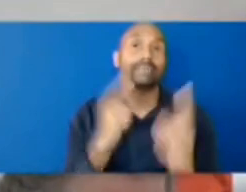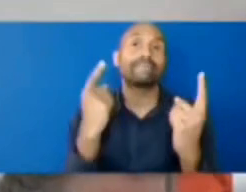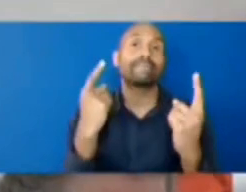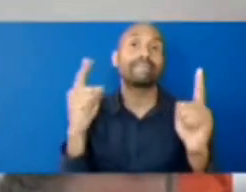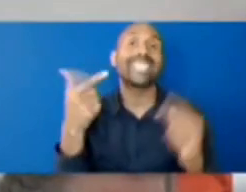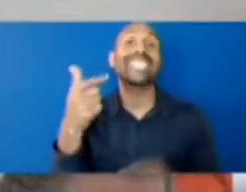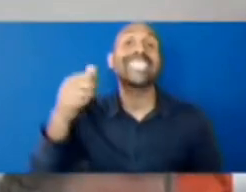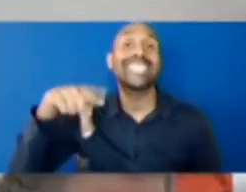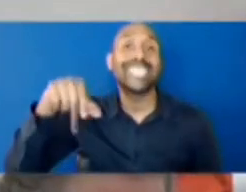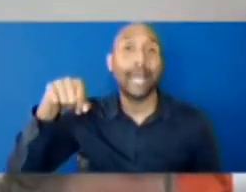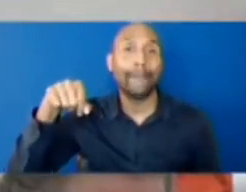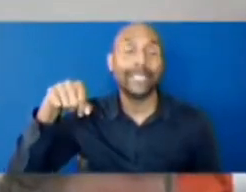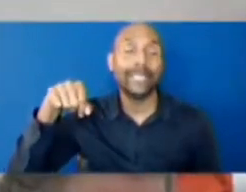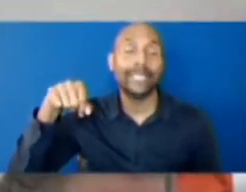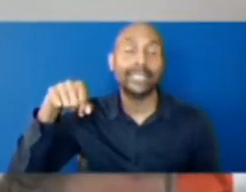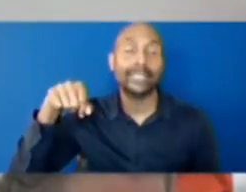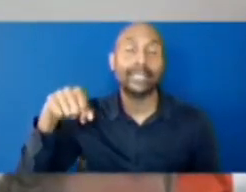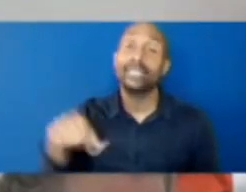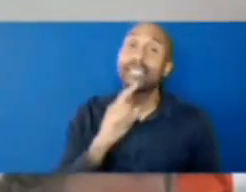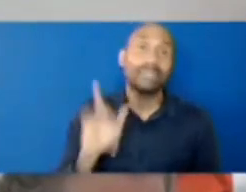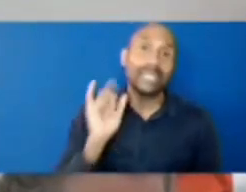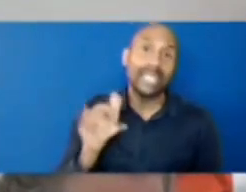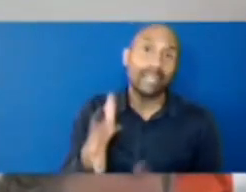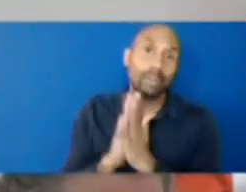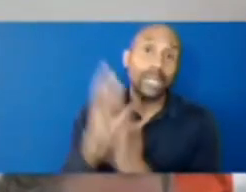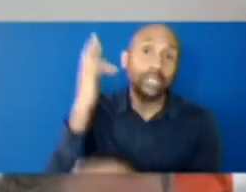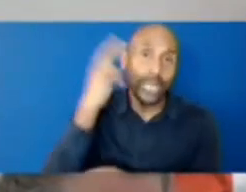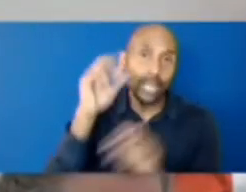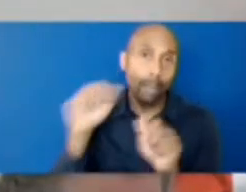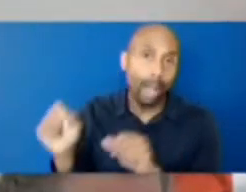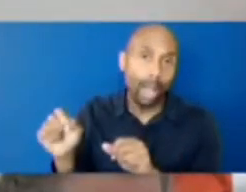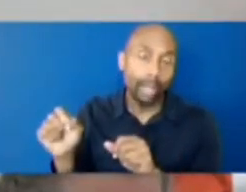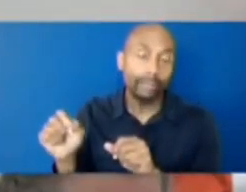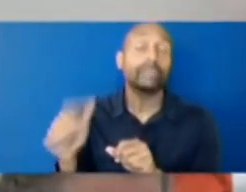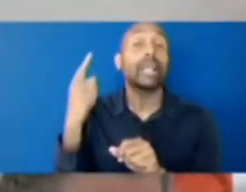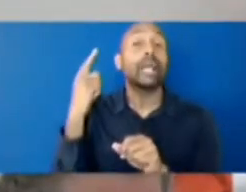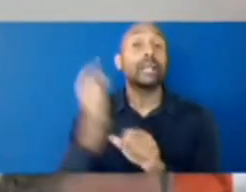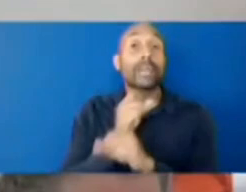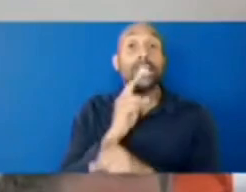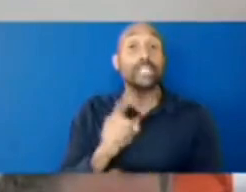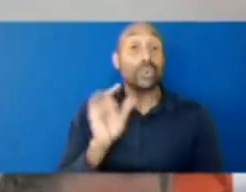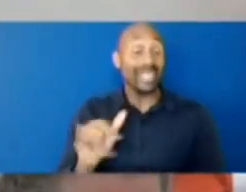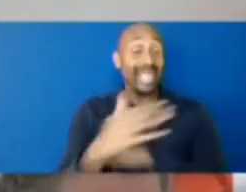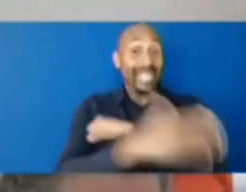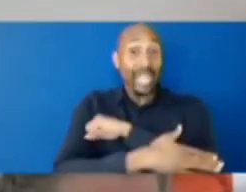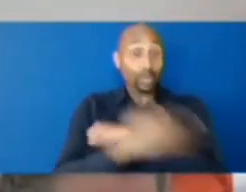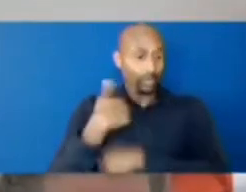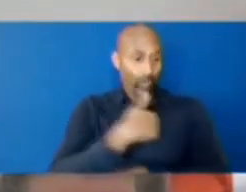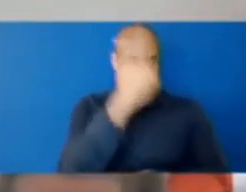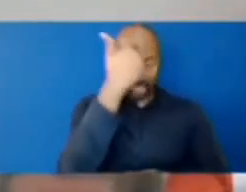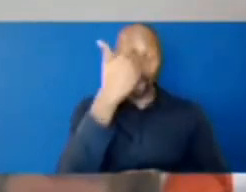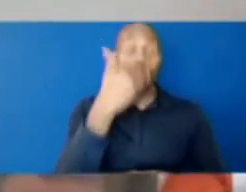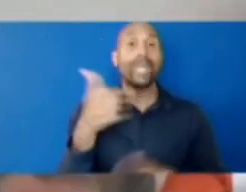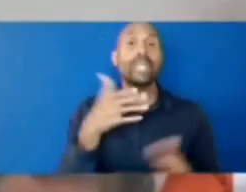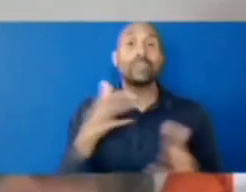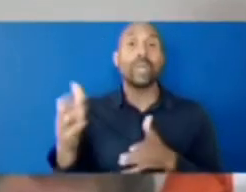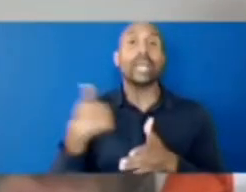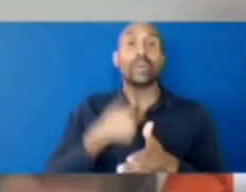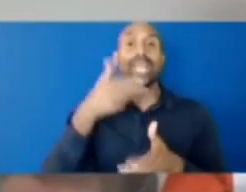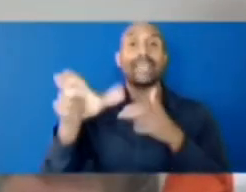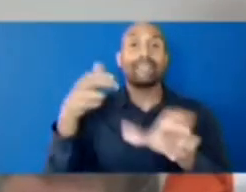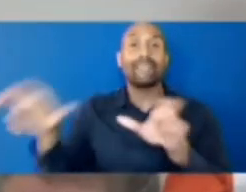This is a reasonable request so that the county knows how best to invest the taxpayers' dollars in